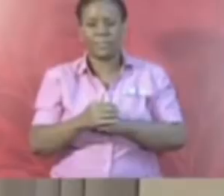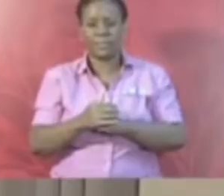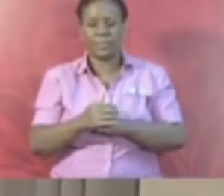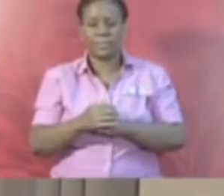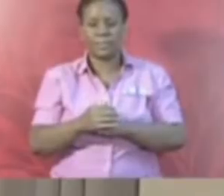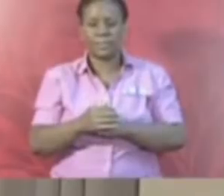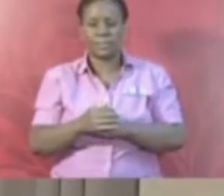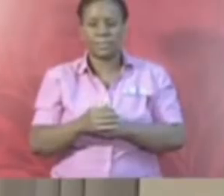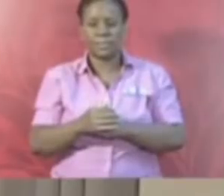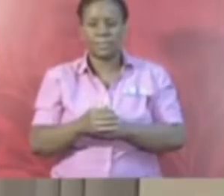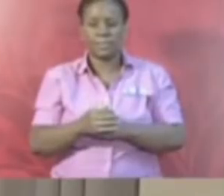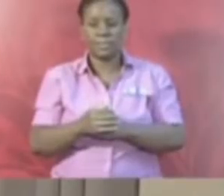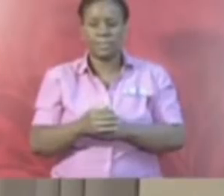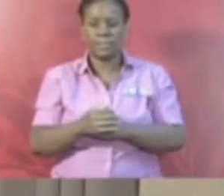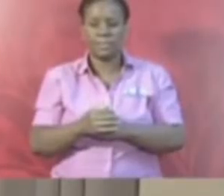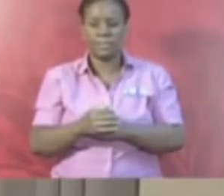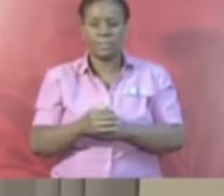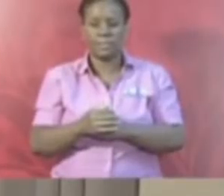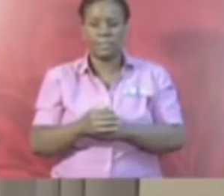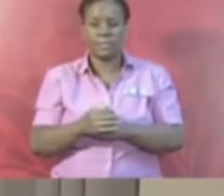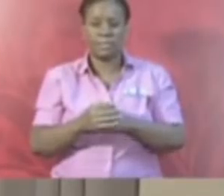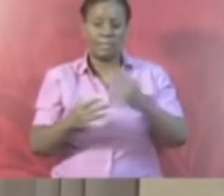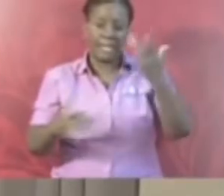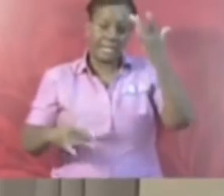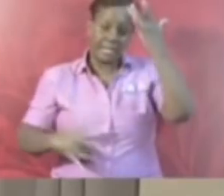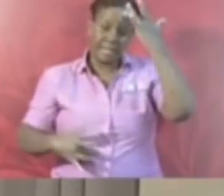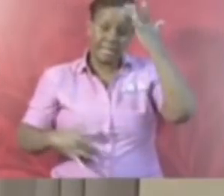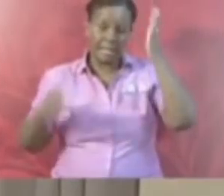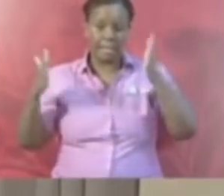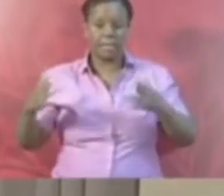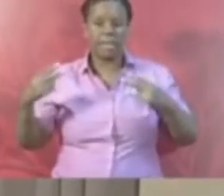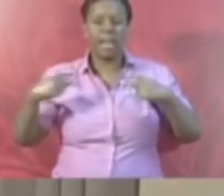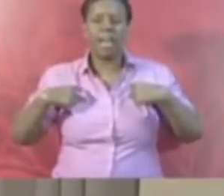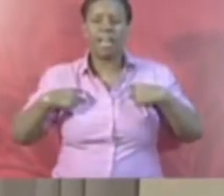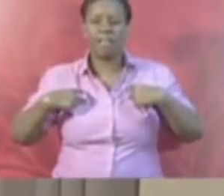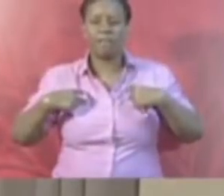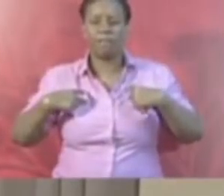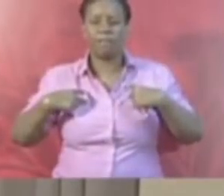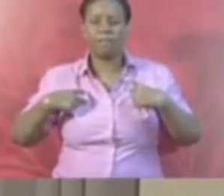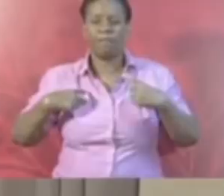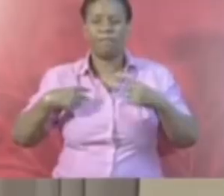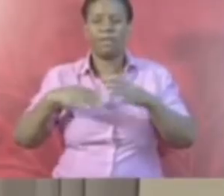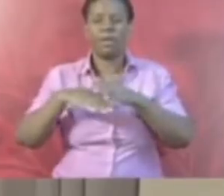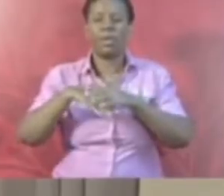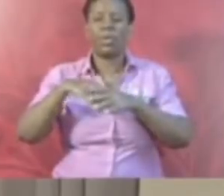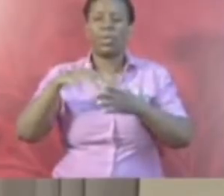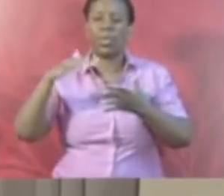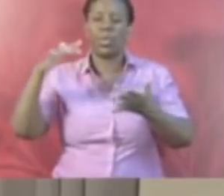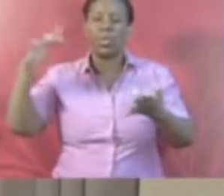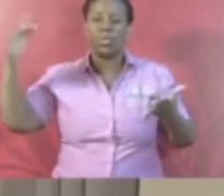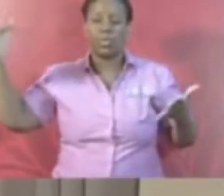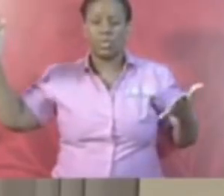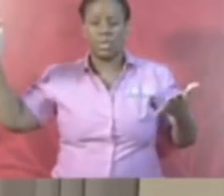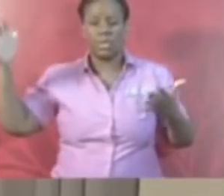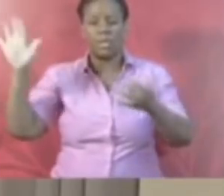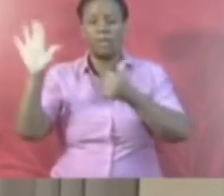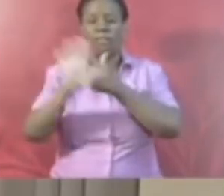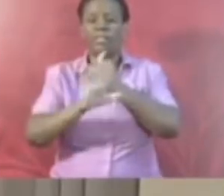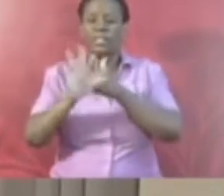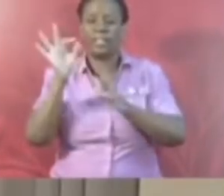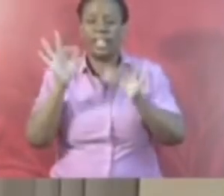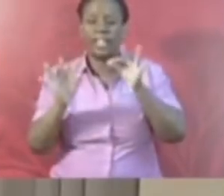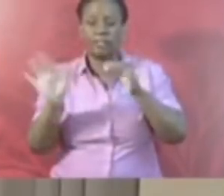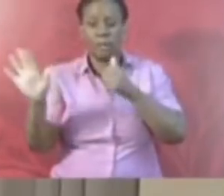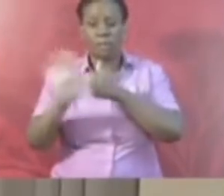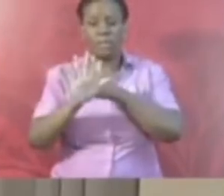virologists say there is no glory in prevention. If prevention is successful, people don't see